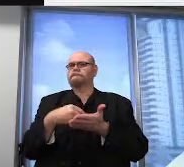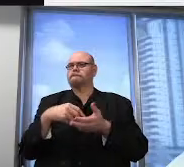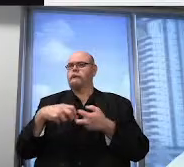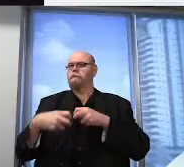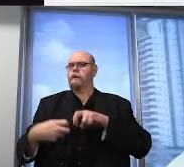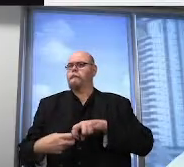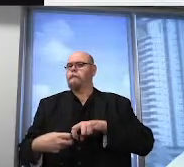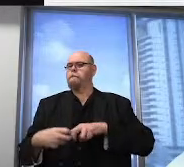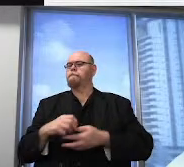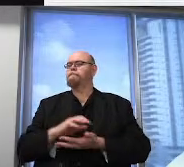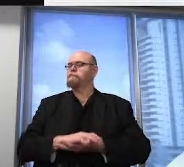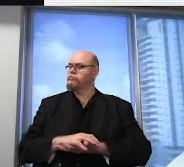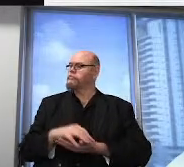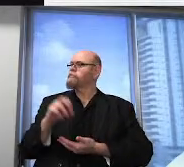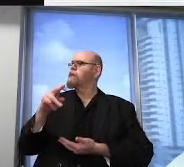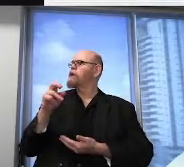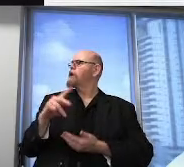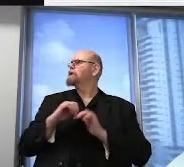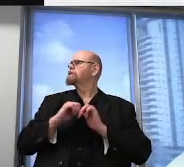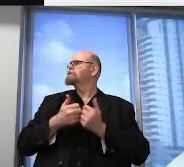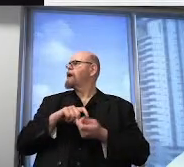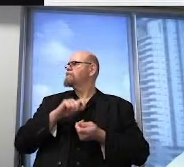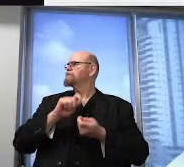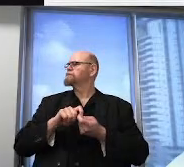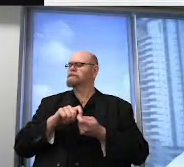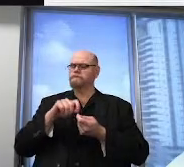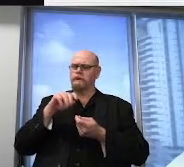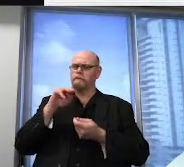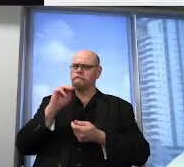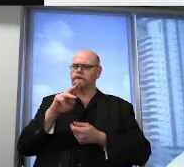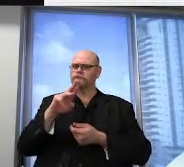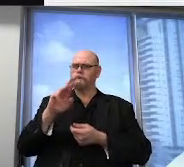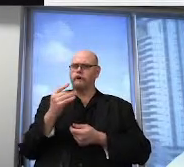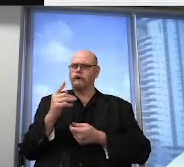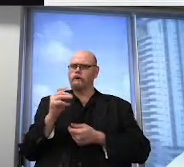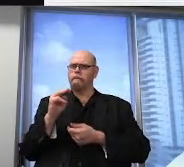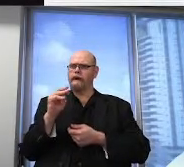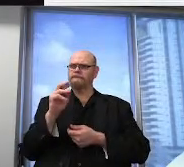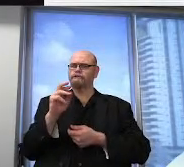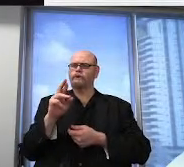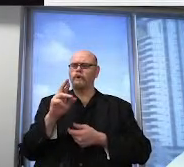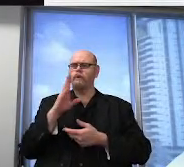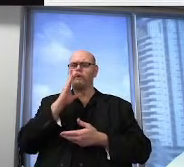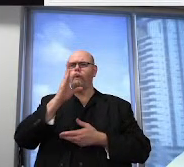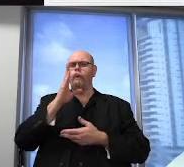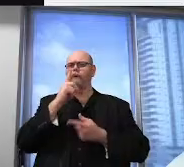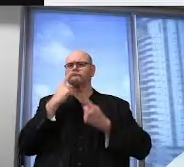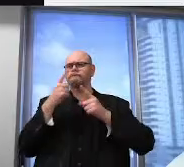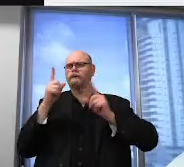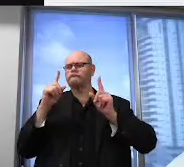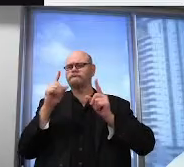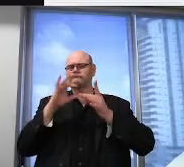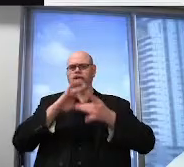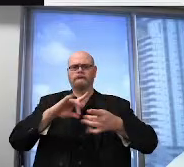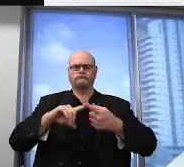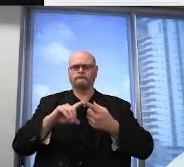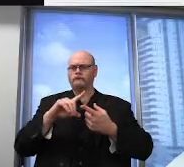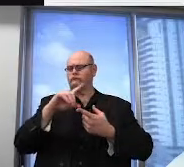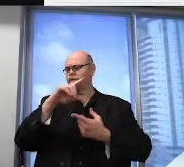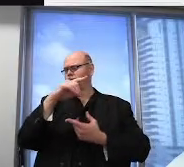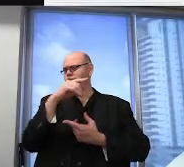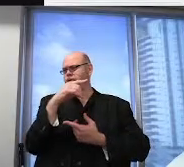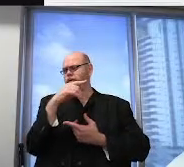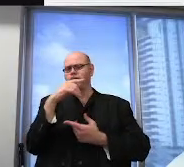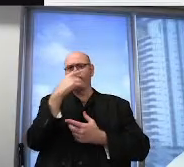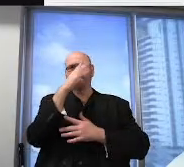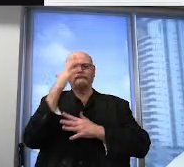here. So how specific can you be, Mr. Burgermeister, about what you will accomplish with respect to the vegetation